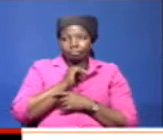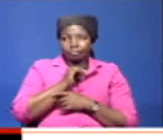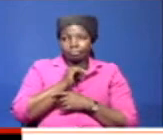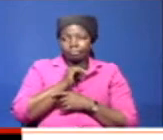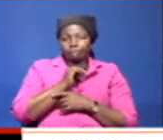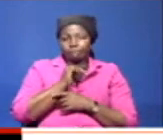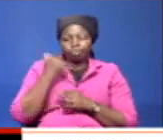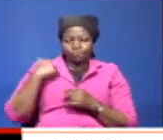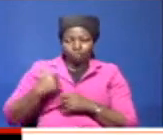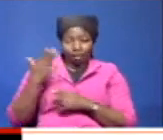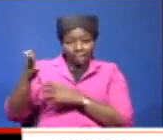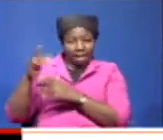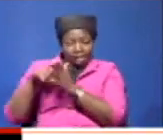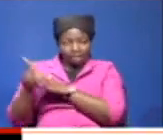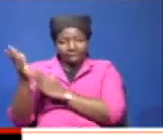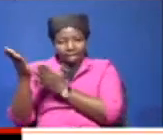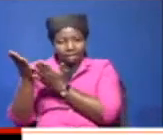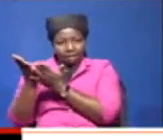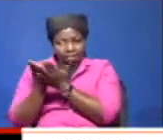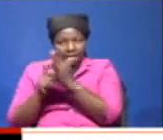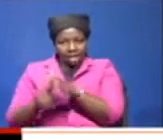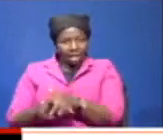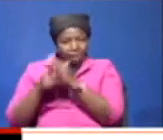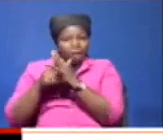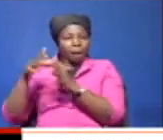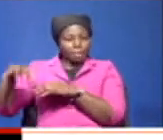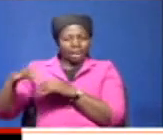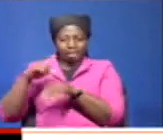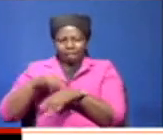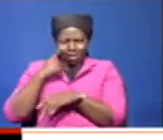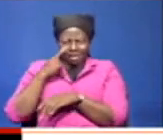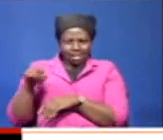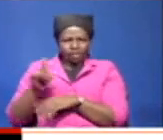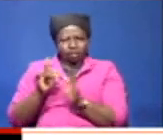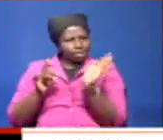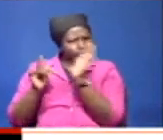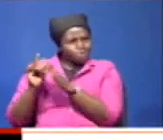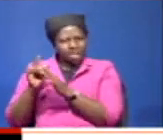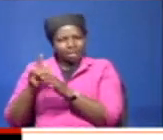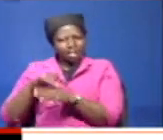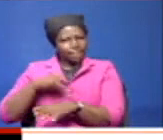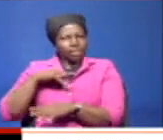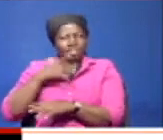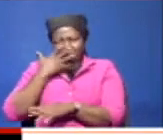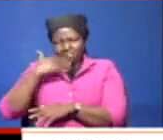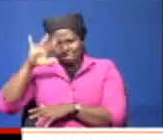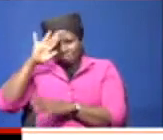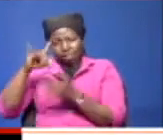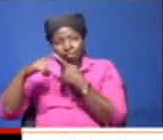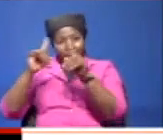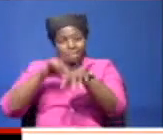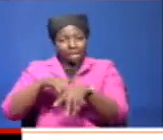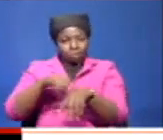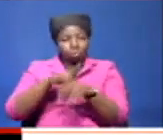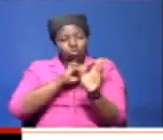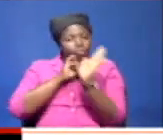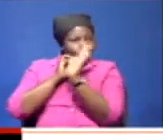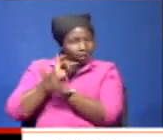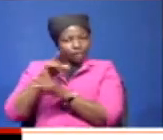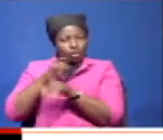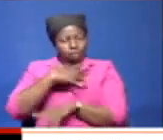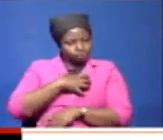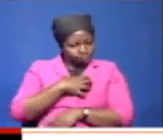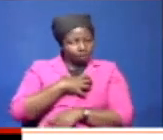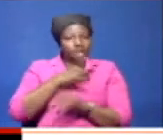at the service park. When I saw him come back, I was a bit disappointed. But that's after you come back from your retirement and you come back on Super